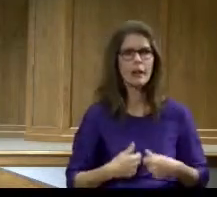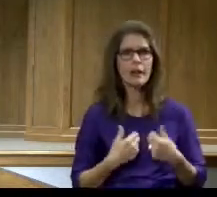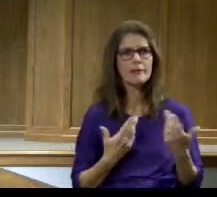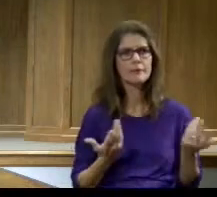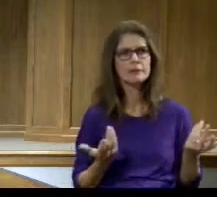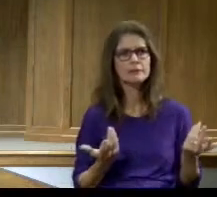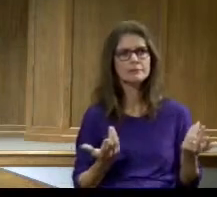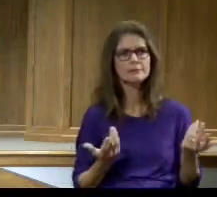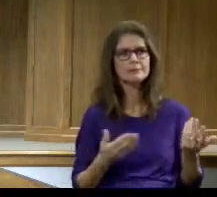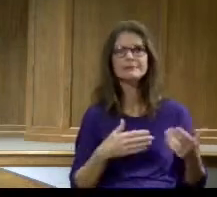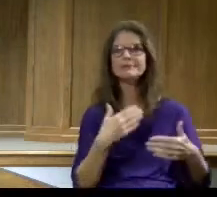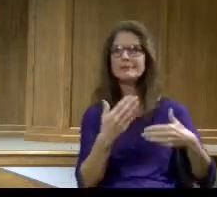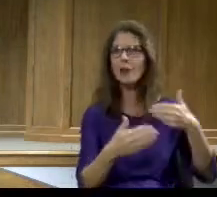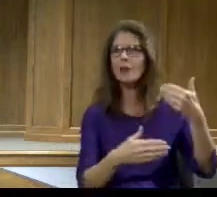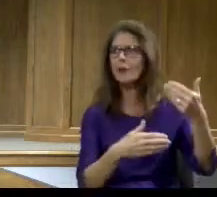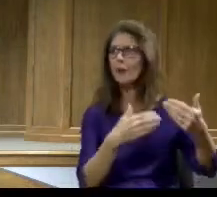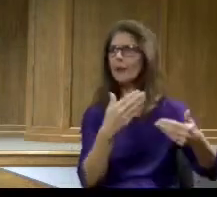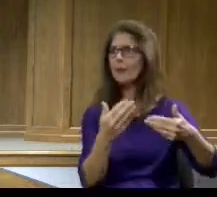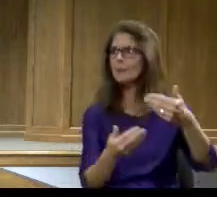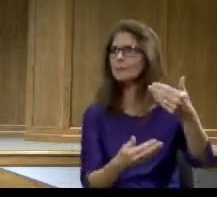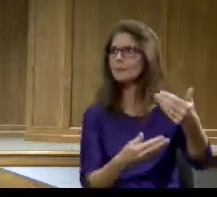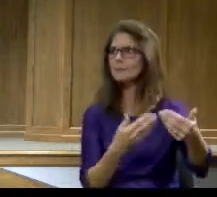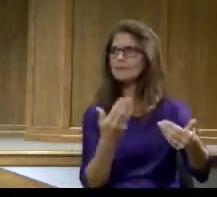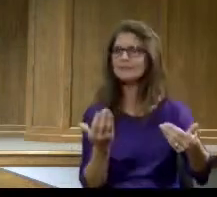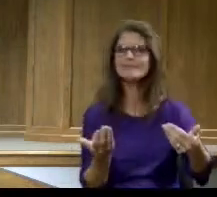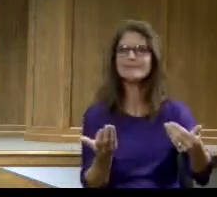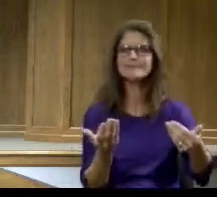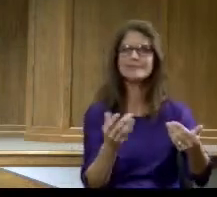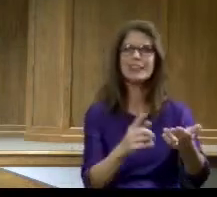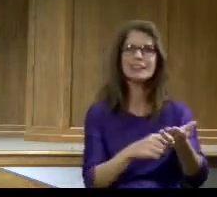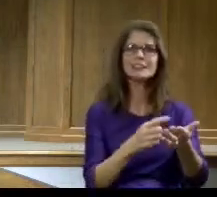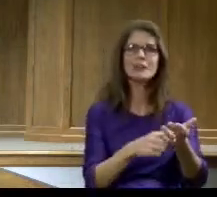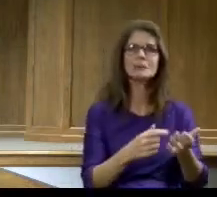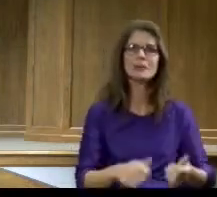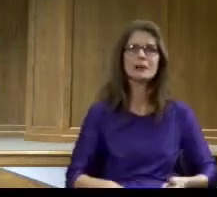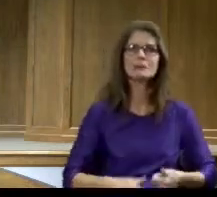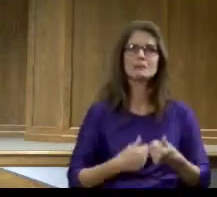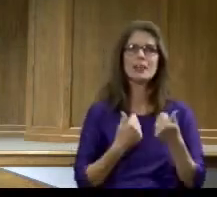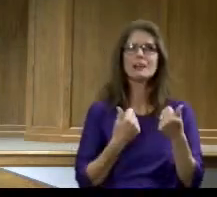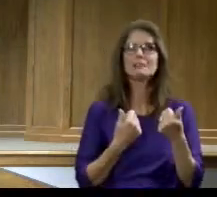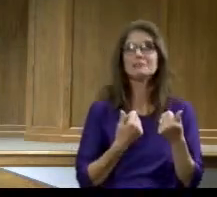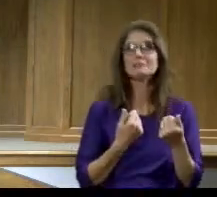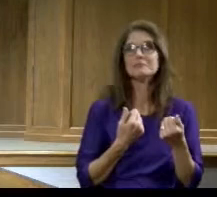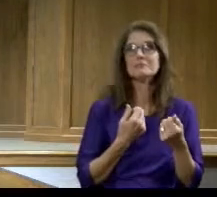Sometimes life is hard, sometimes it's very hard, and sometimes it's hard to understand.